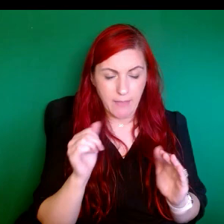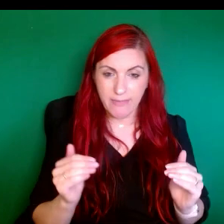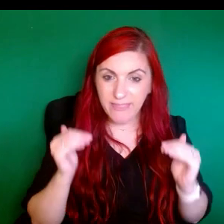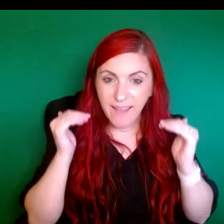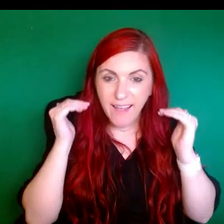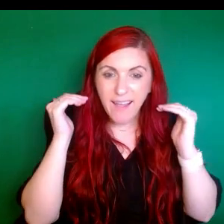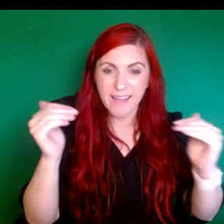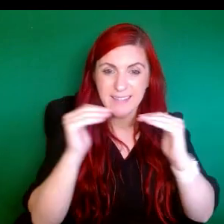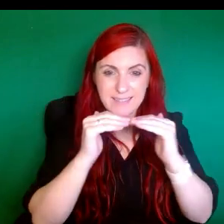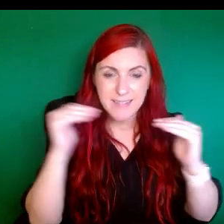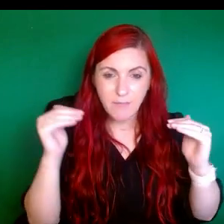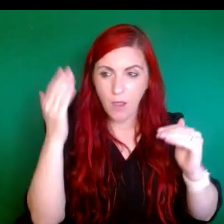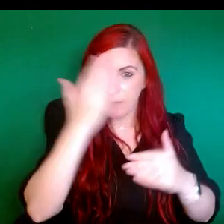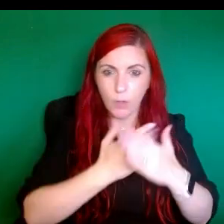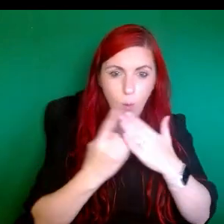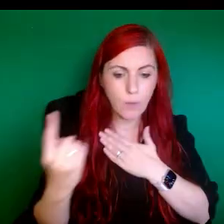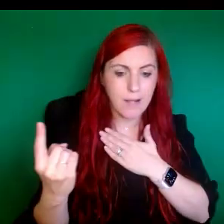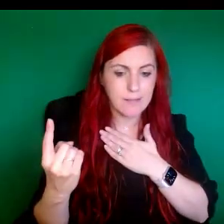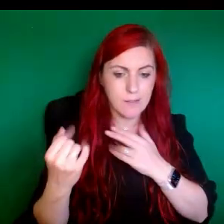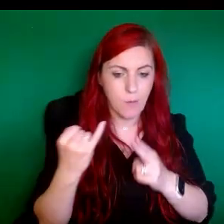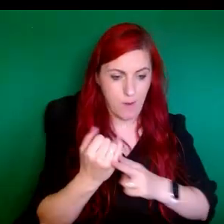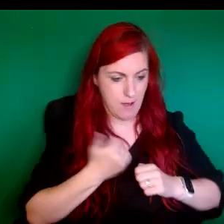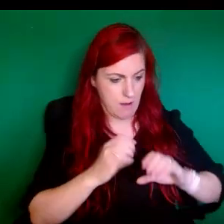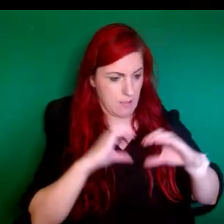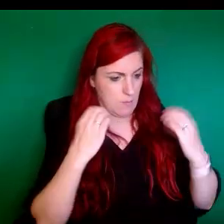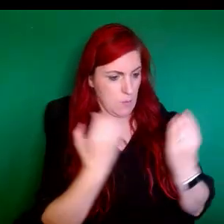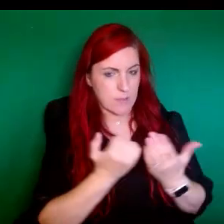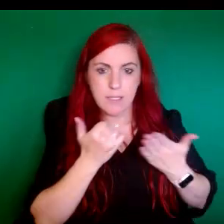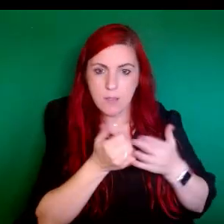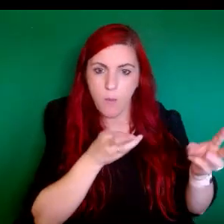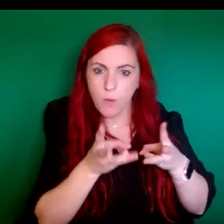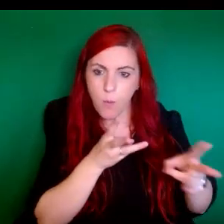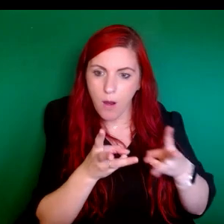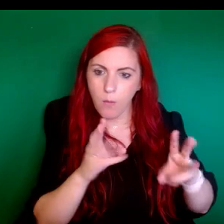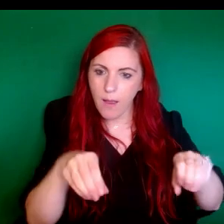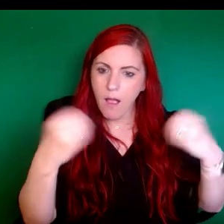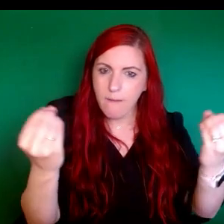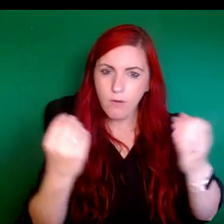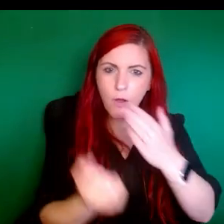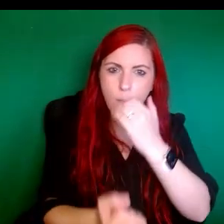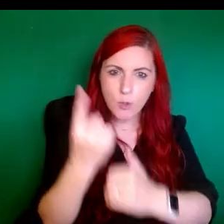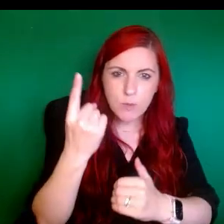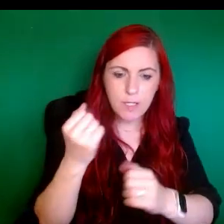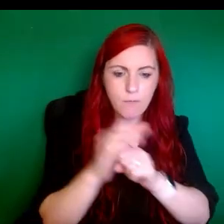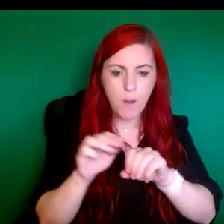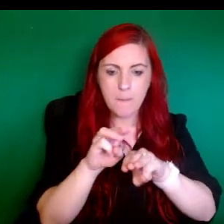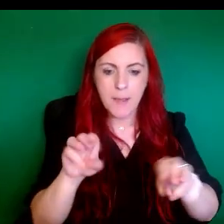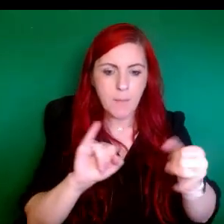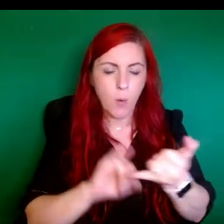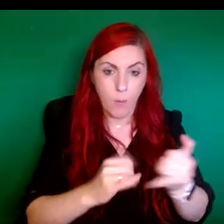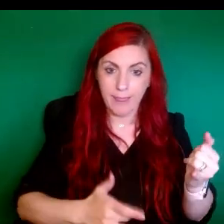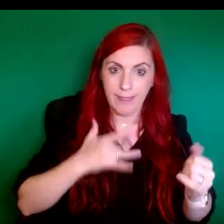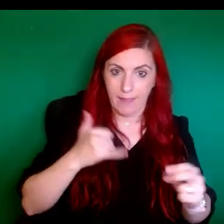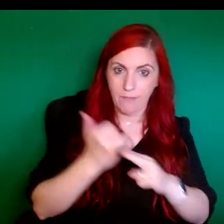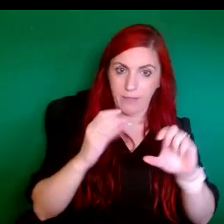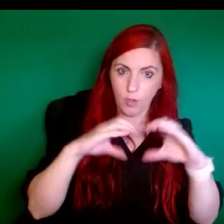our community support work, we offer opportunities for people who live in the community to come together in